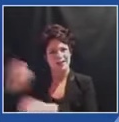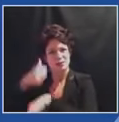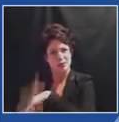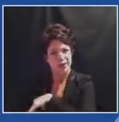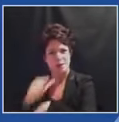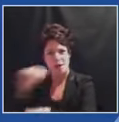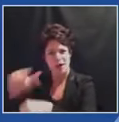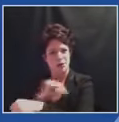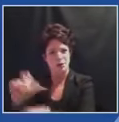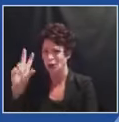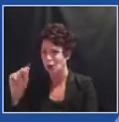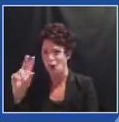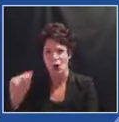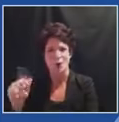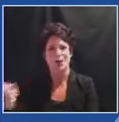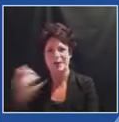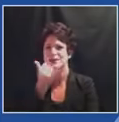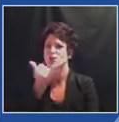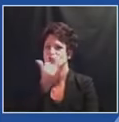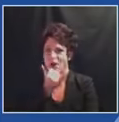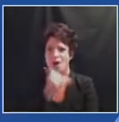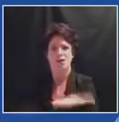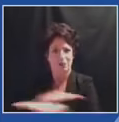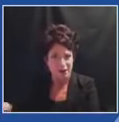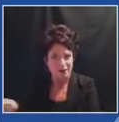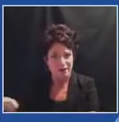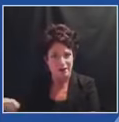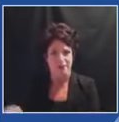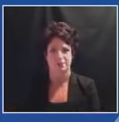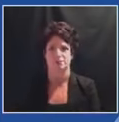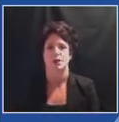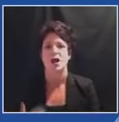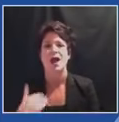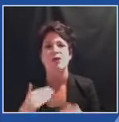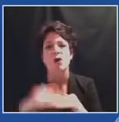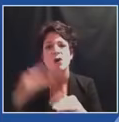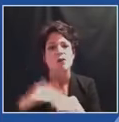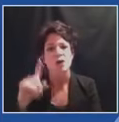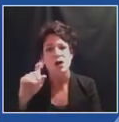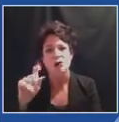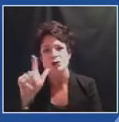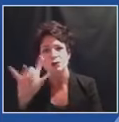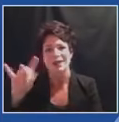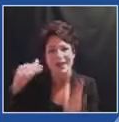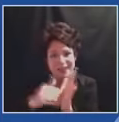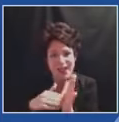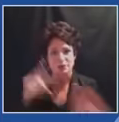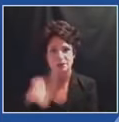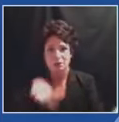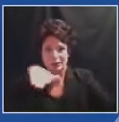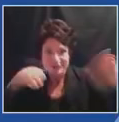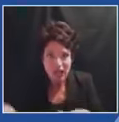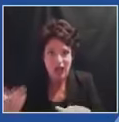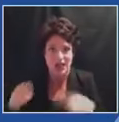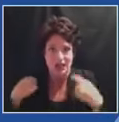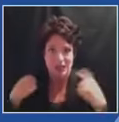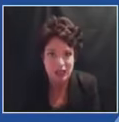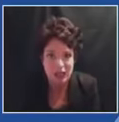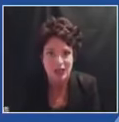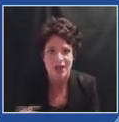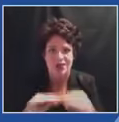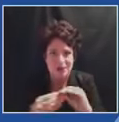Unfortunately, he's deadly wrong on both fronts. We've already had more than 128,000 dead, and the